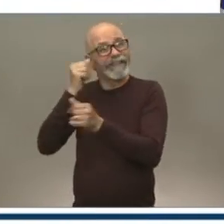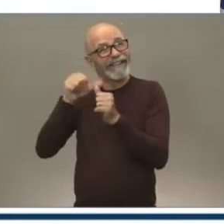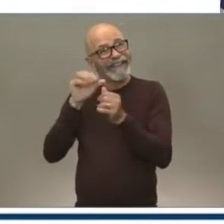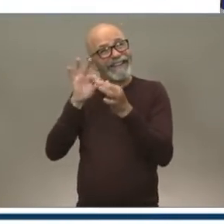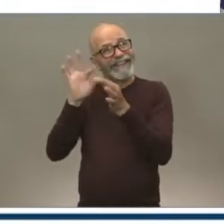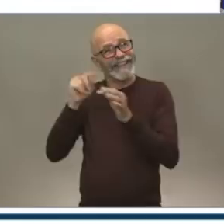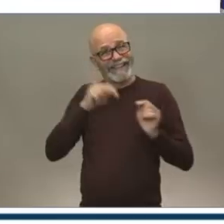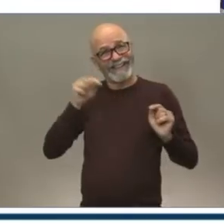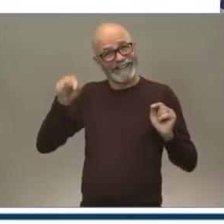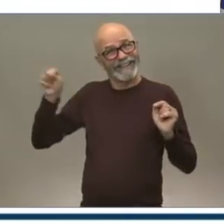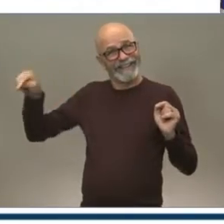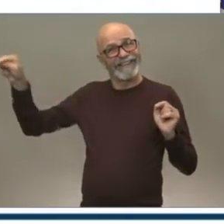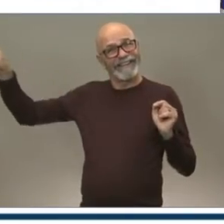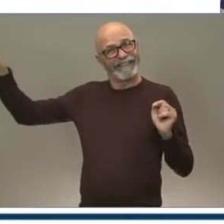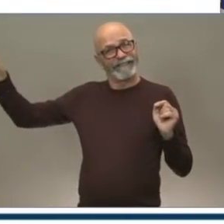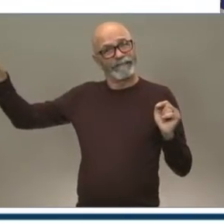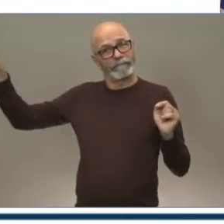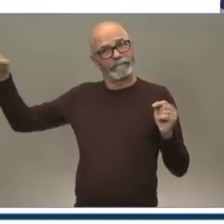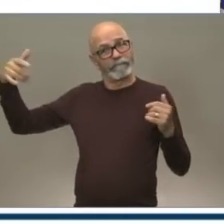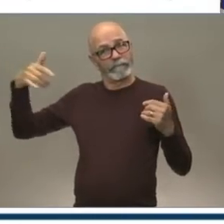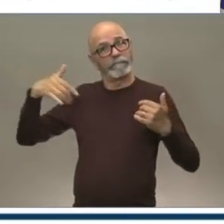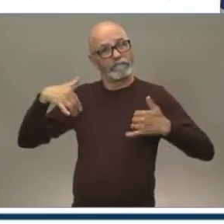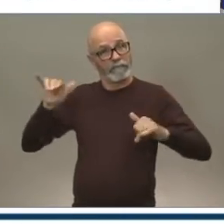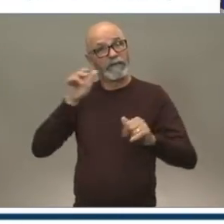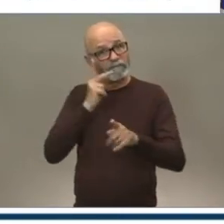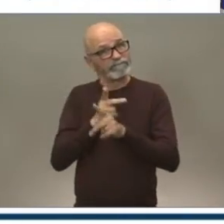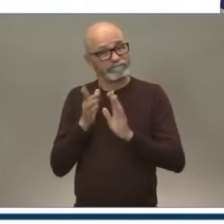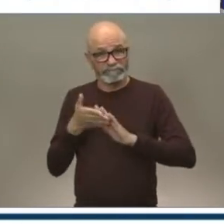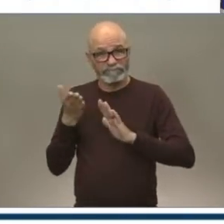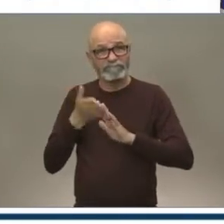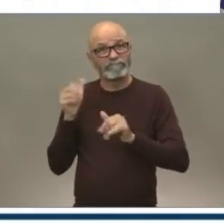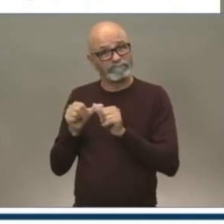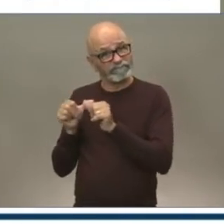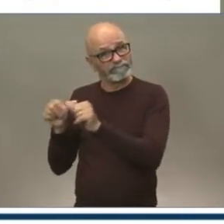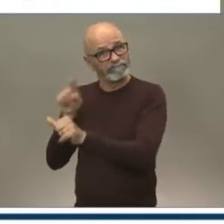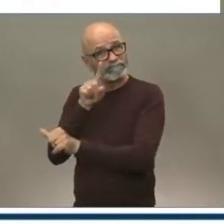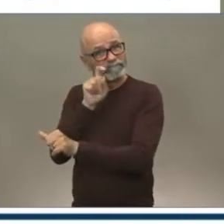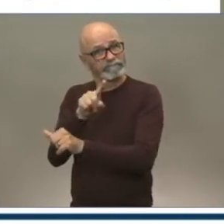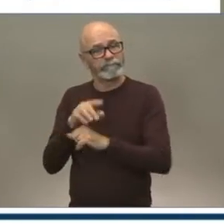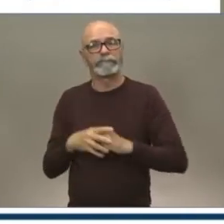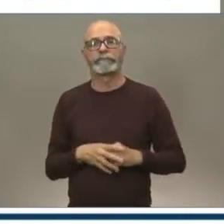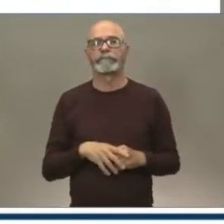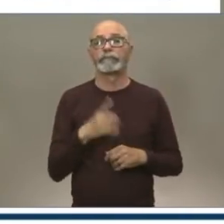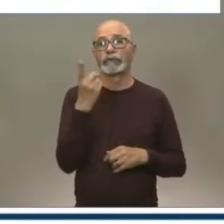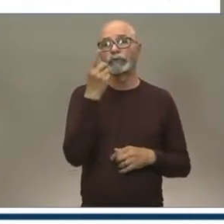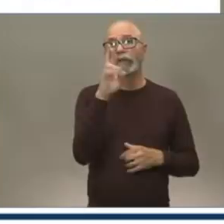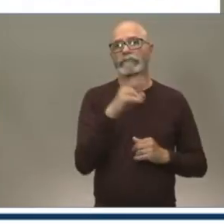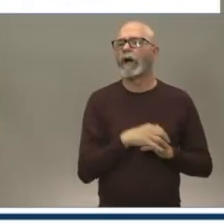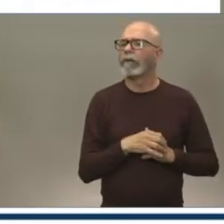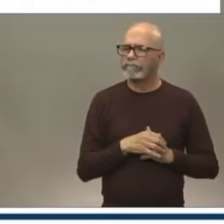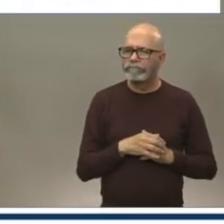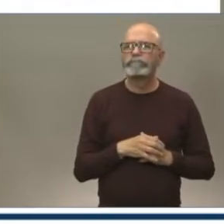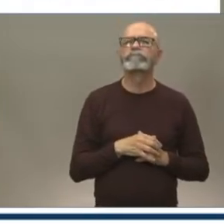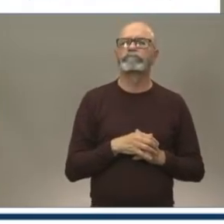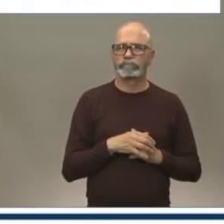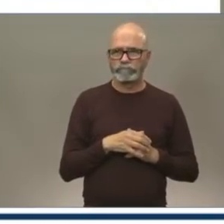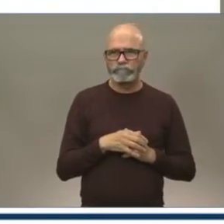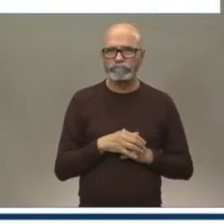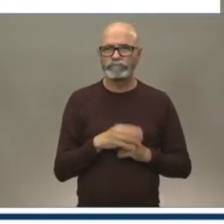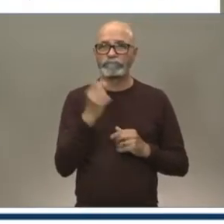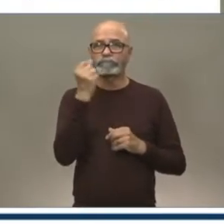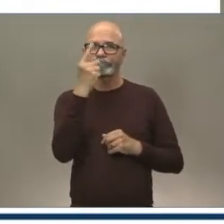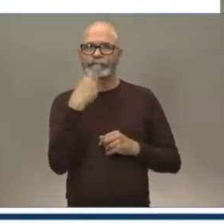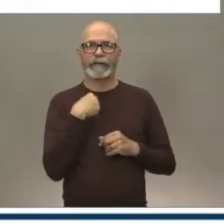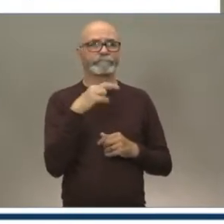disallowed in several other provinces during the pandemic. So we haven't put restrictions on that. Other than if there's